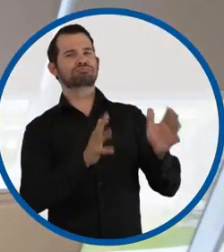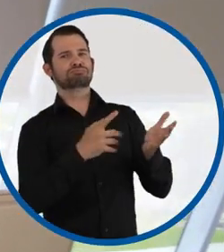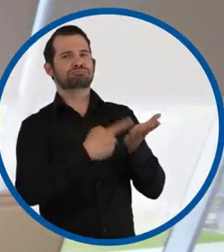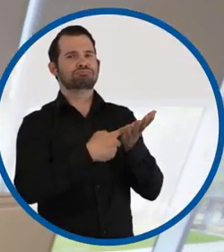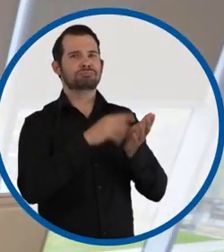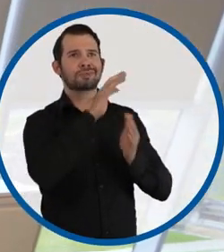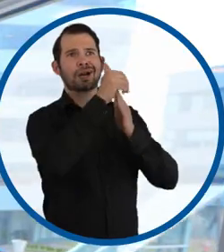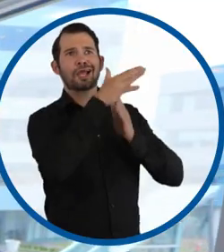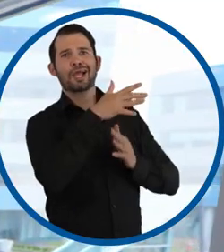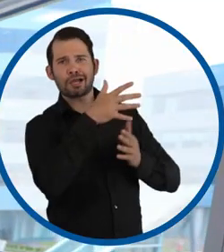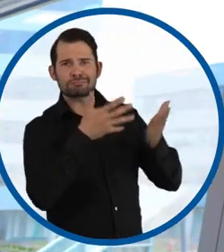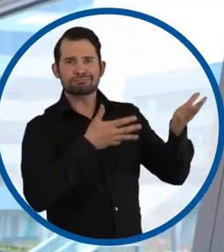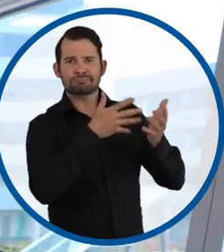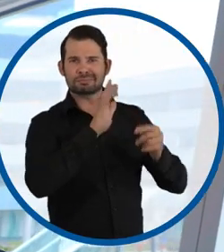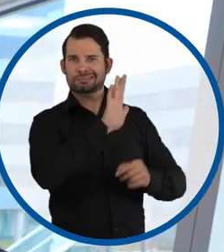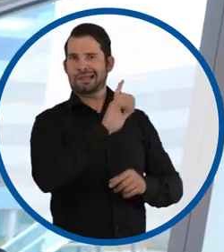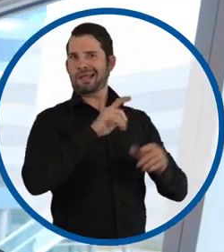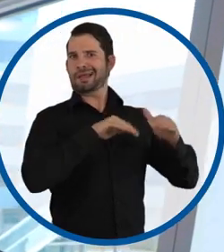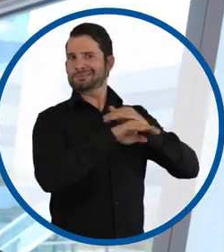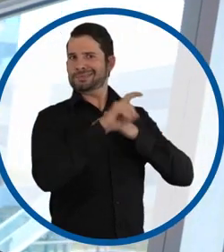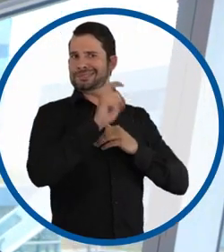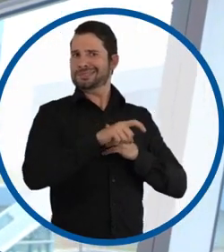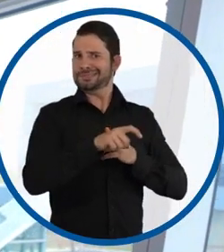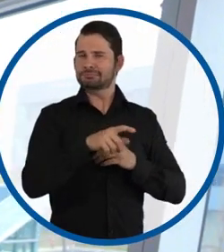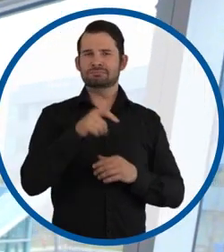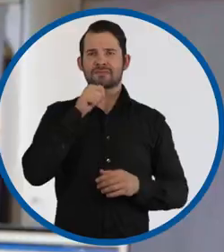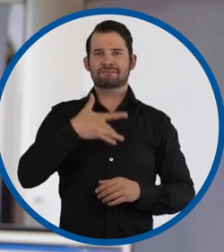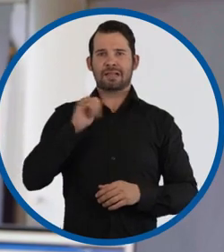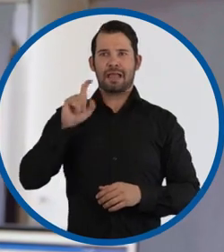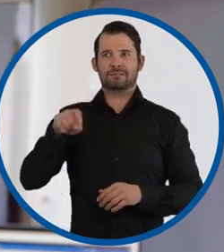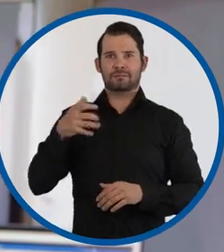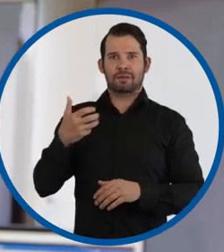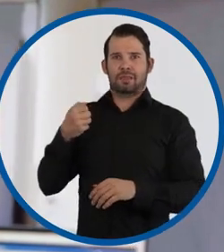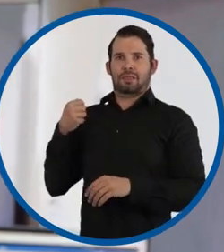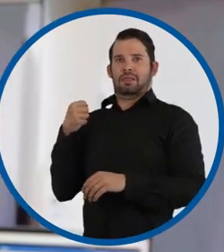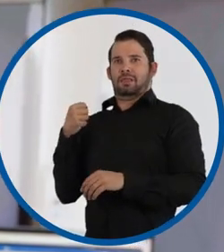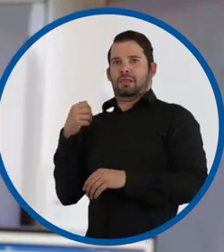leaders about their accessibility needs and not feel that they have to sort of